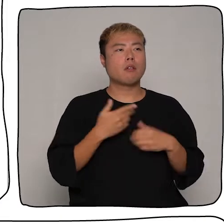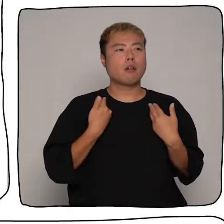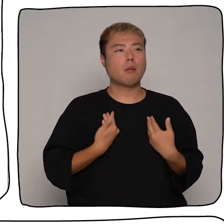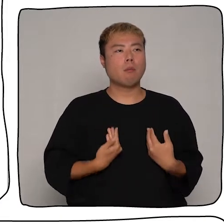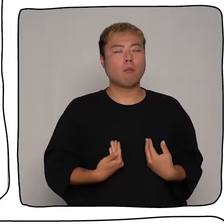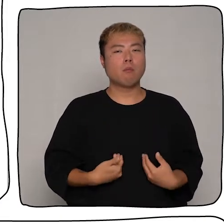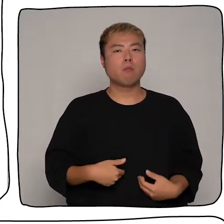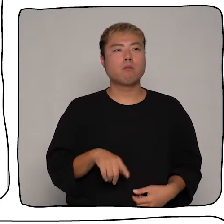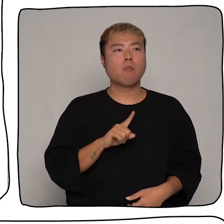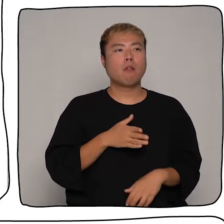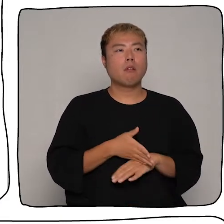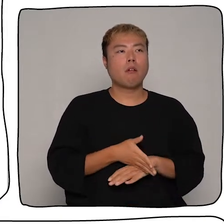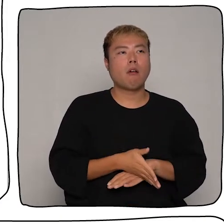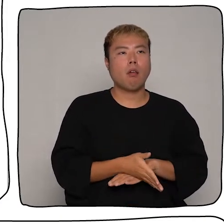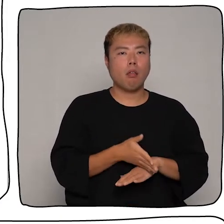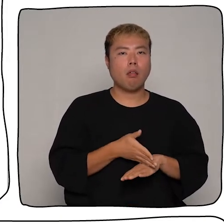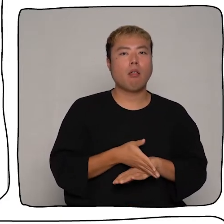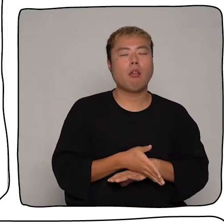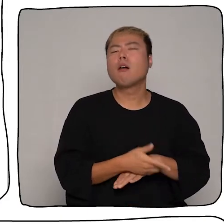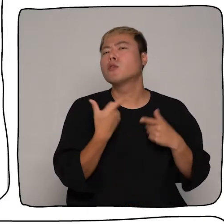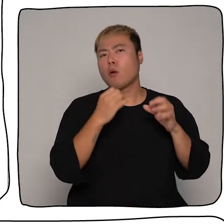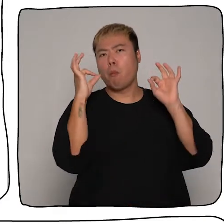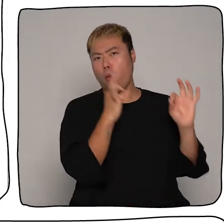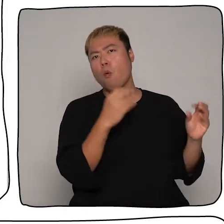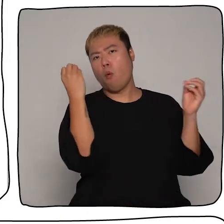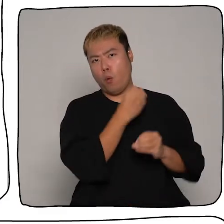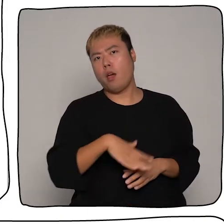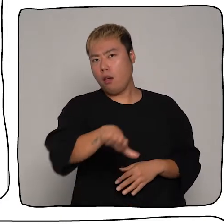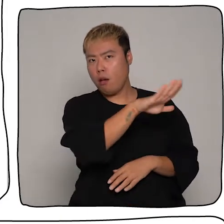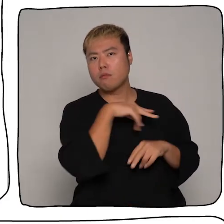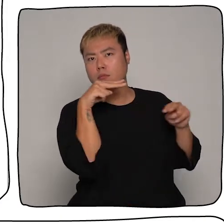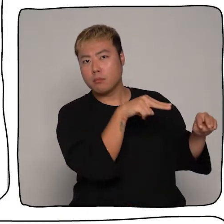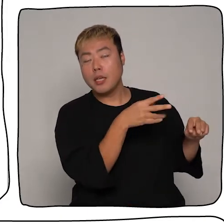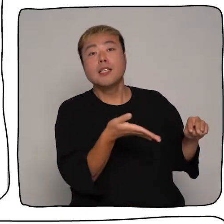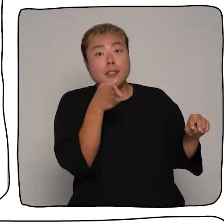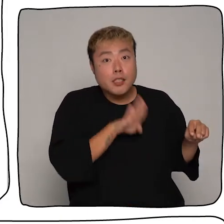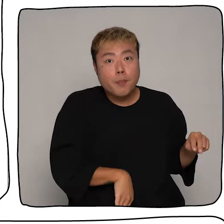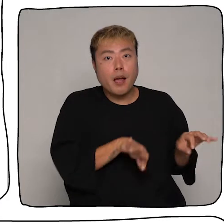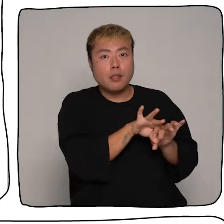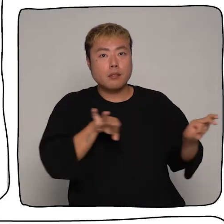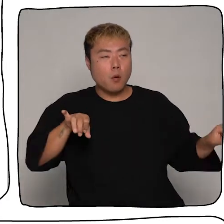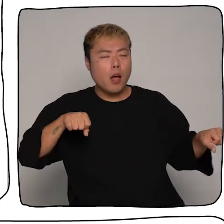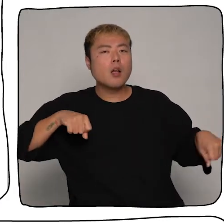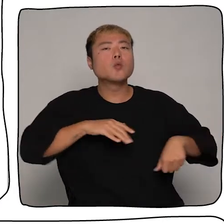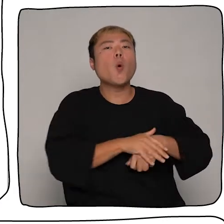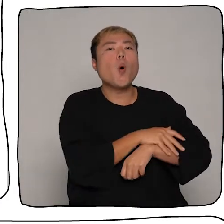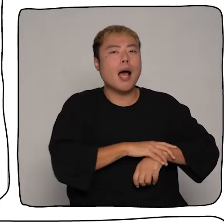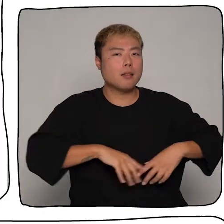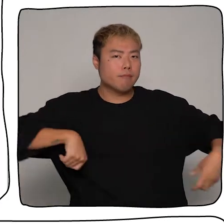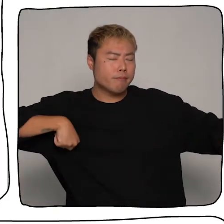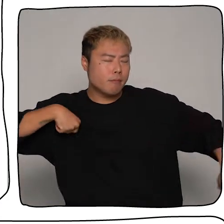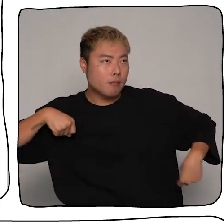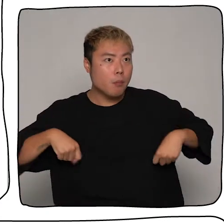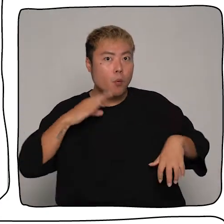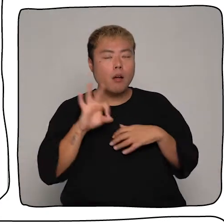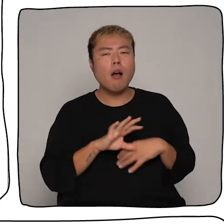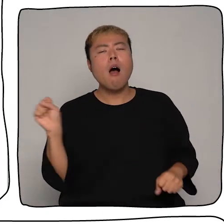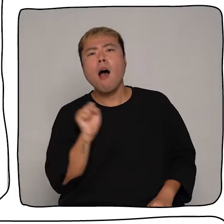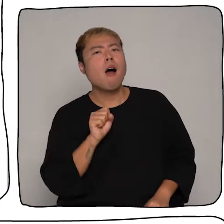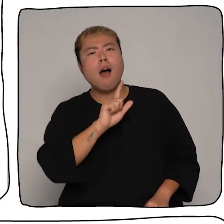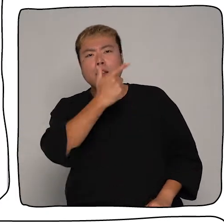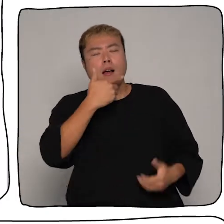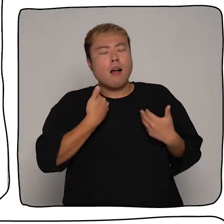inactive and appears clumsy, but tactically he's very active and dexterous.